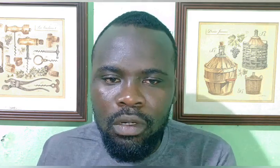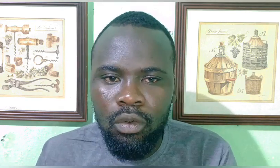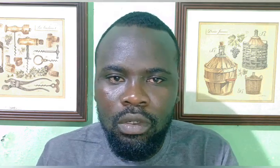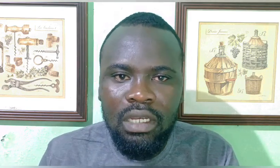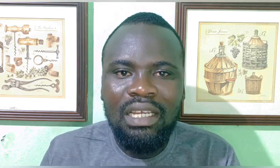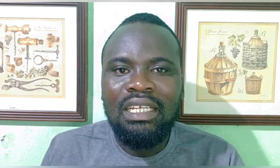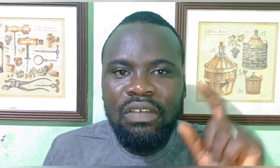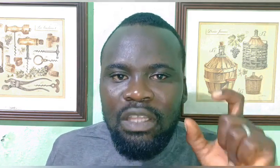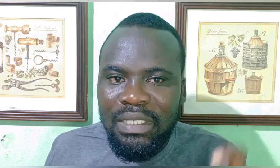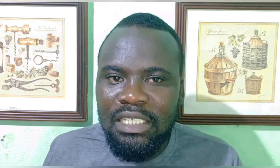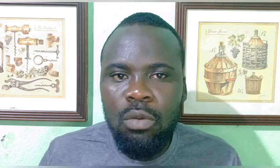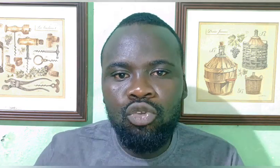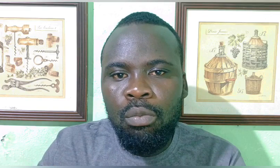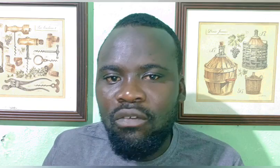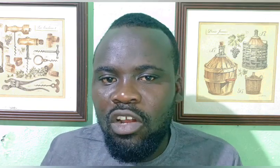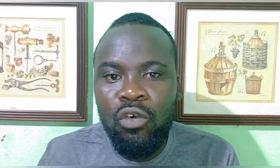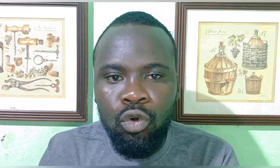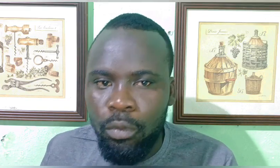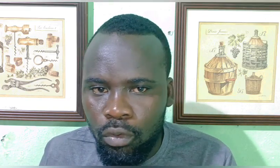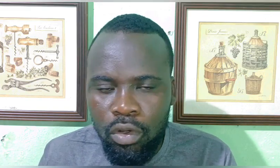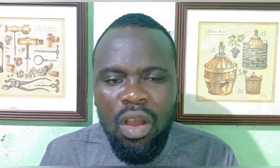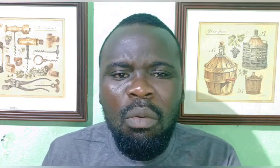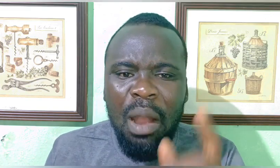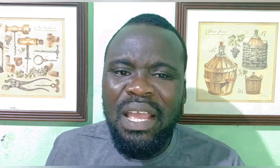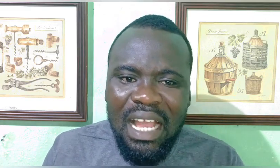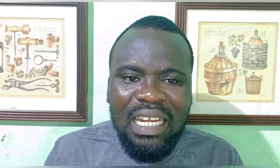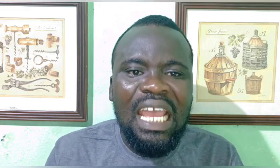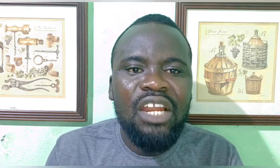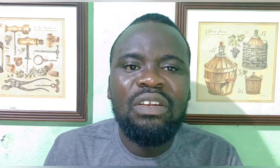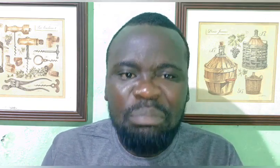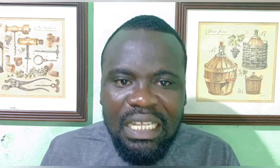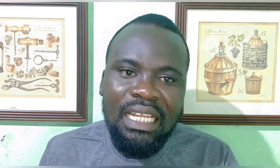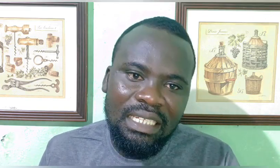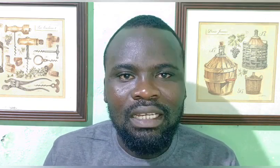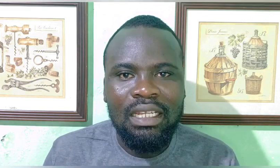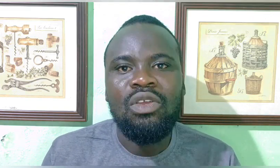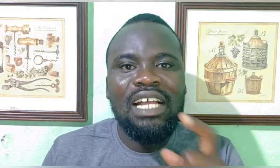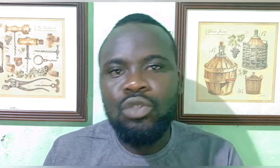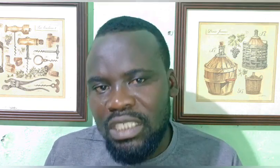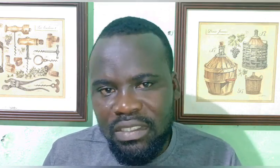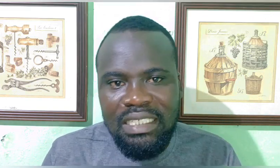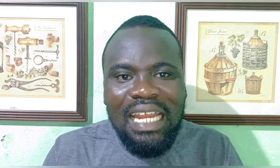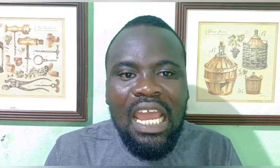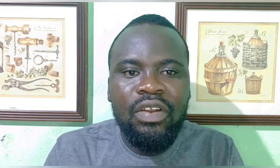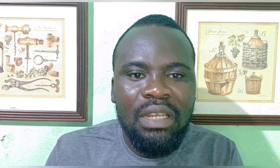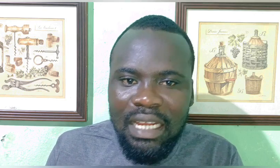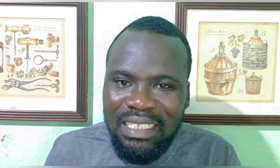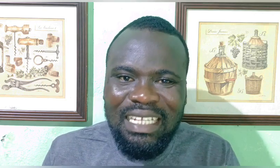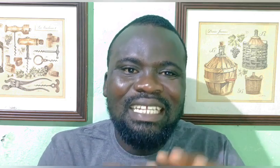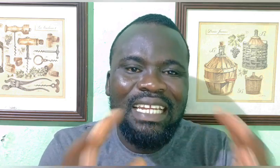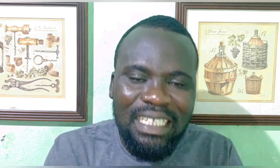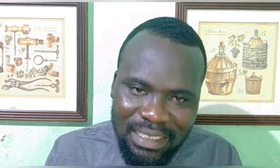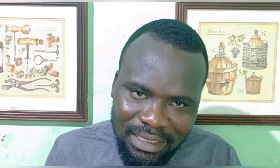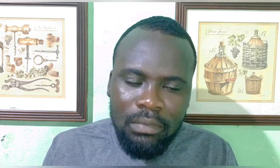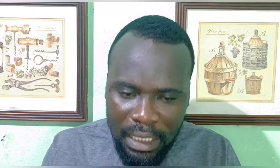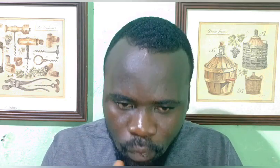Group. No, 70% from Tom Vodafone Group. Oh, my Ghana $900 million. Then you ask yourself, say, $900 million in the